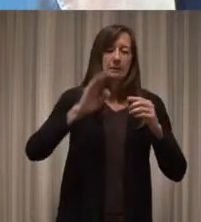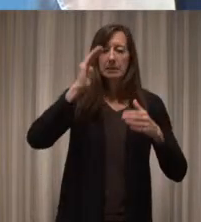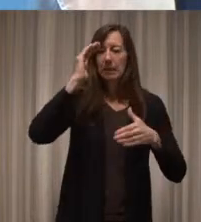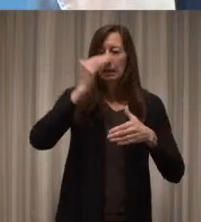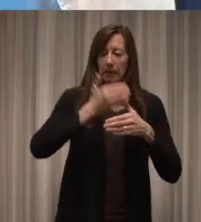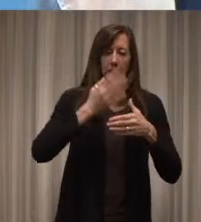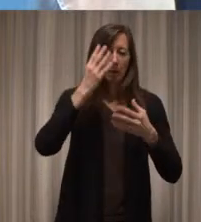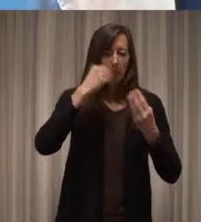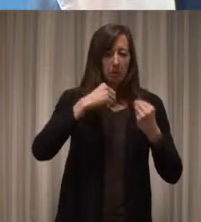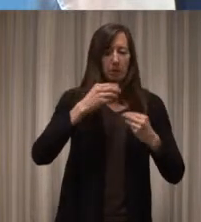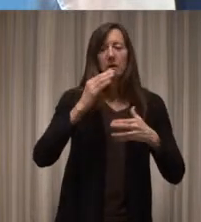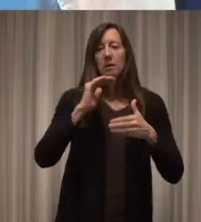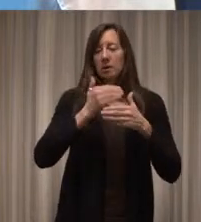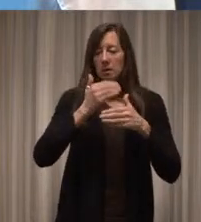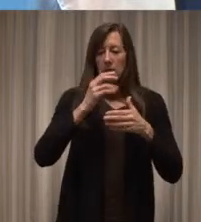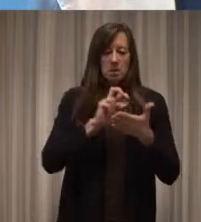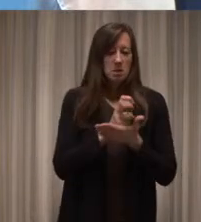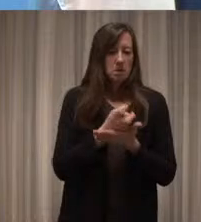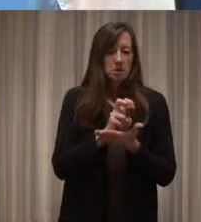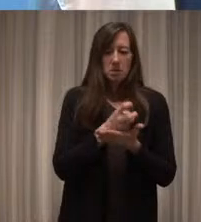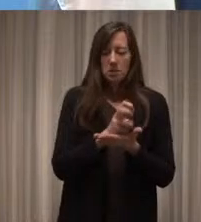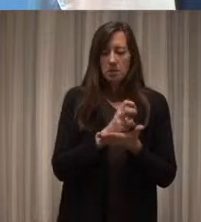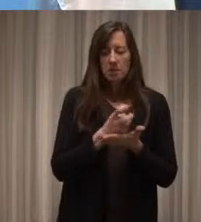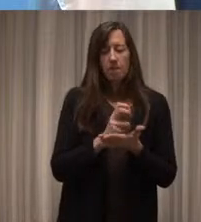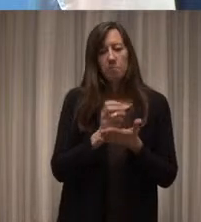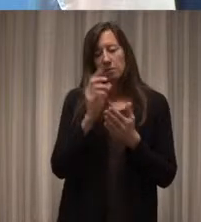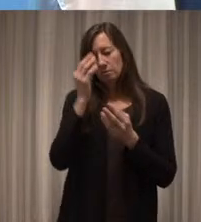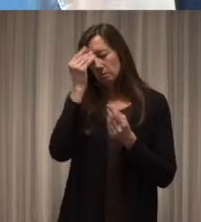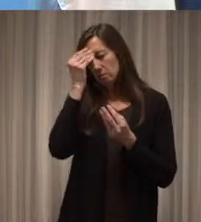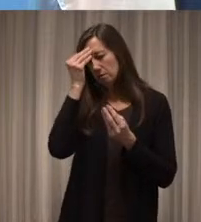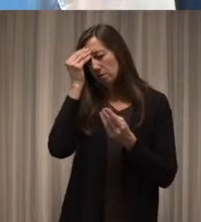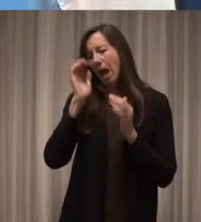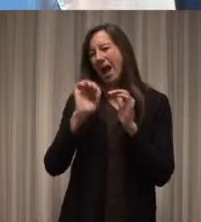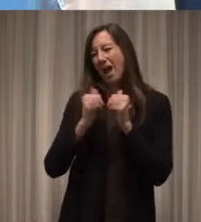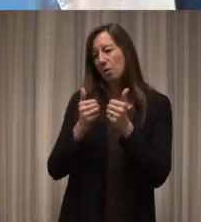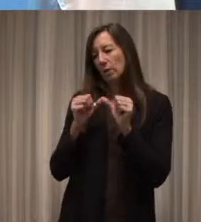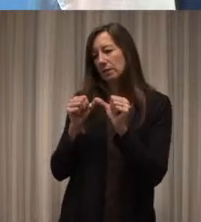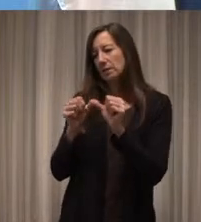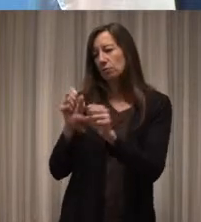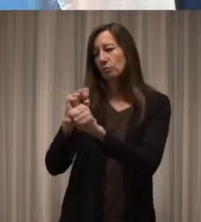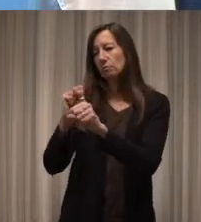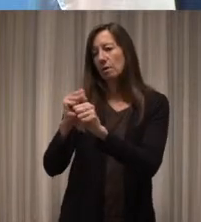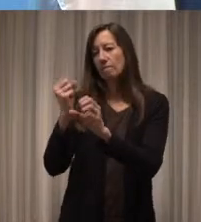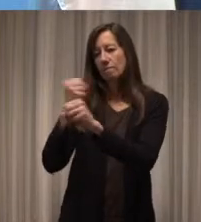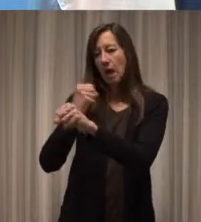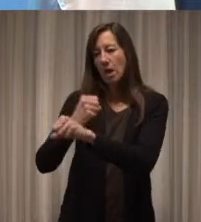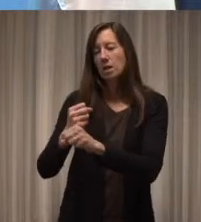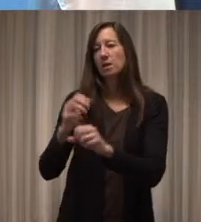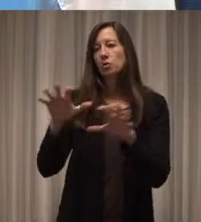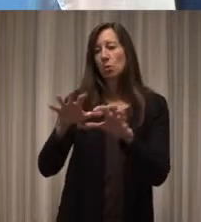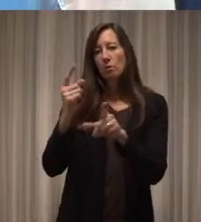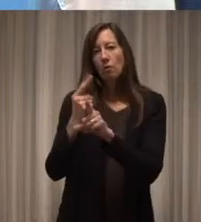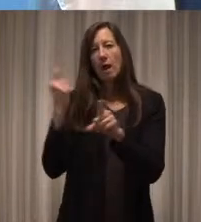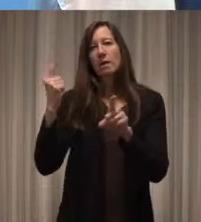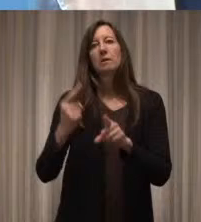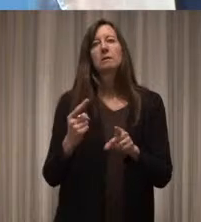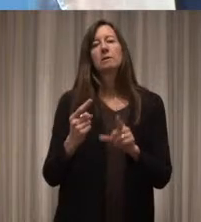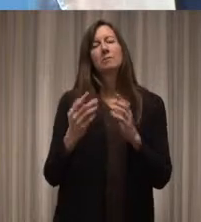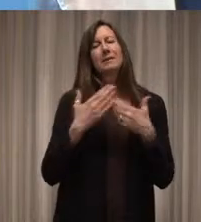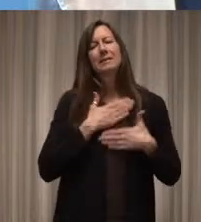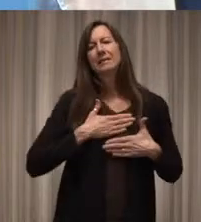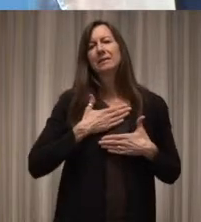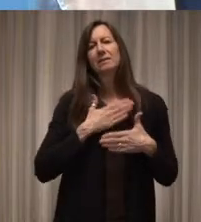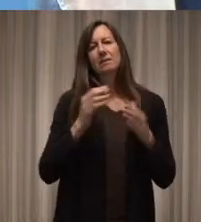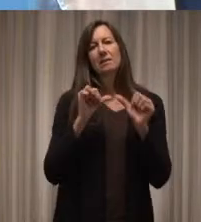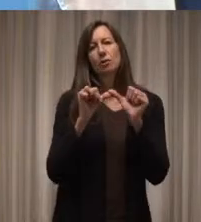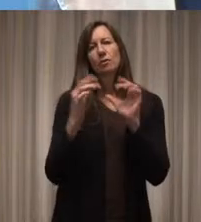and we will continue to do that and do everything that we possibly can. Please continue to reach out. Let us know what you need, and we are here for you and